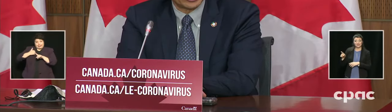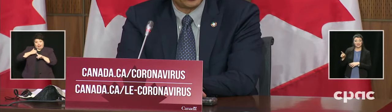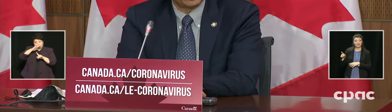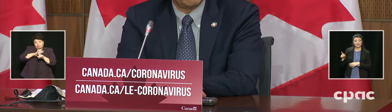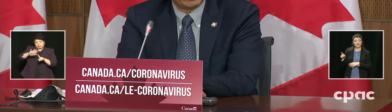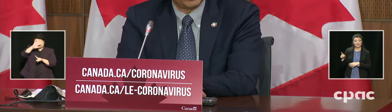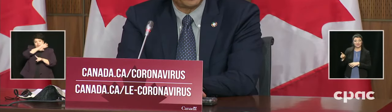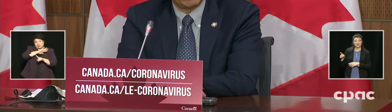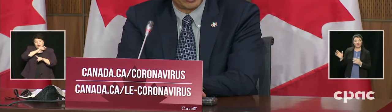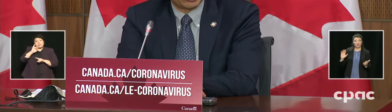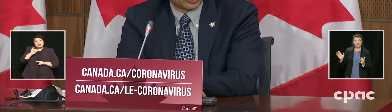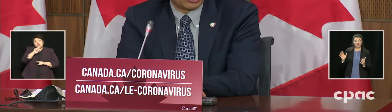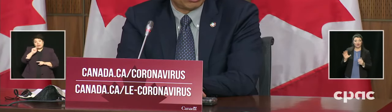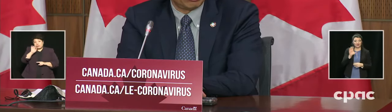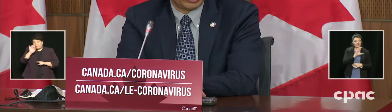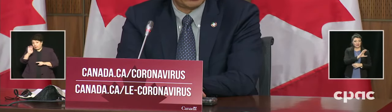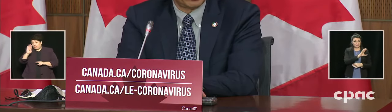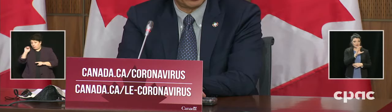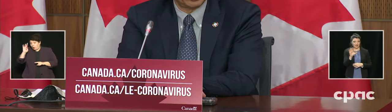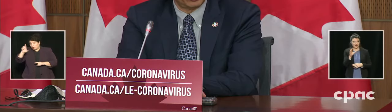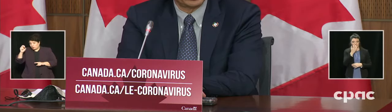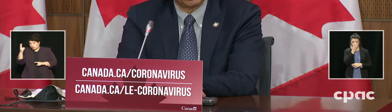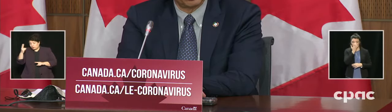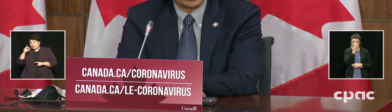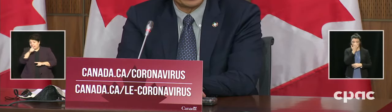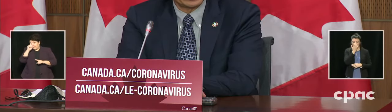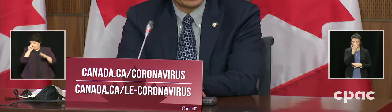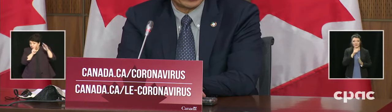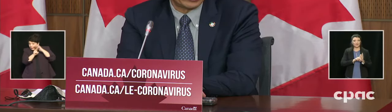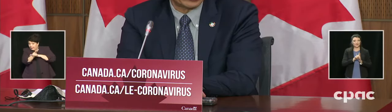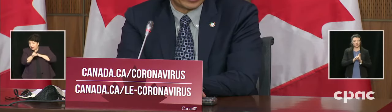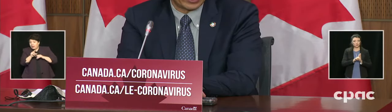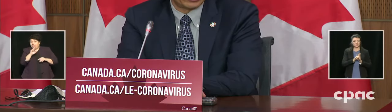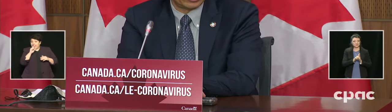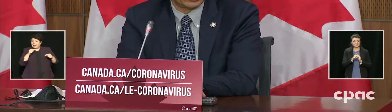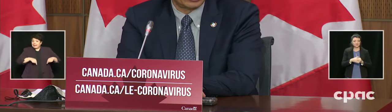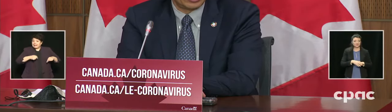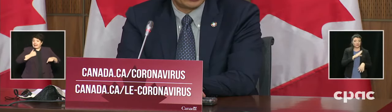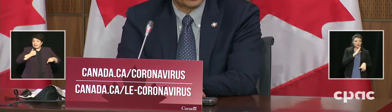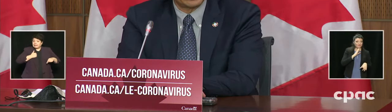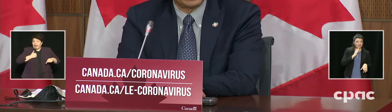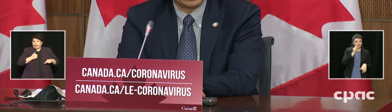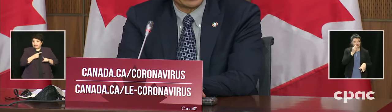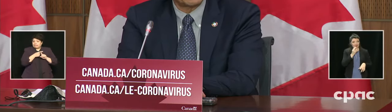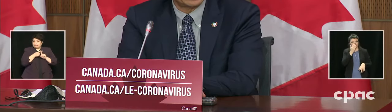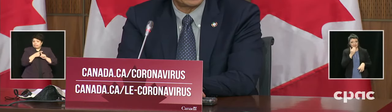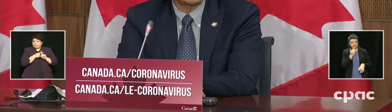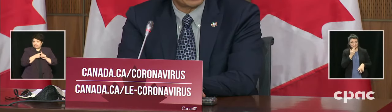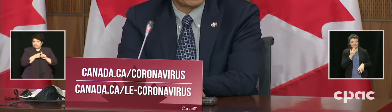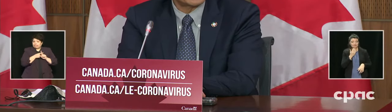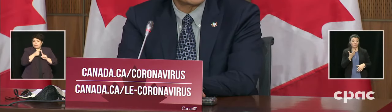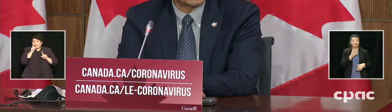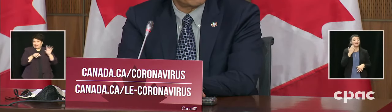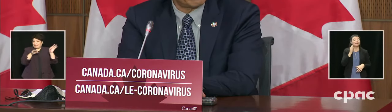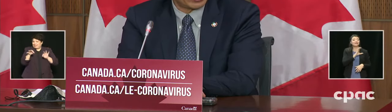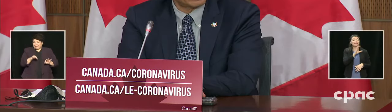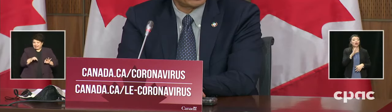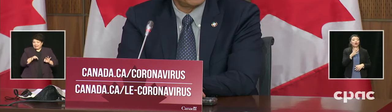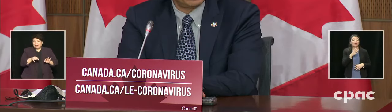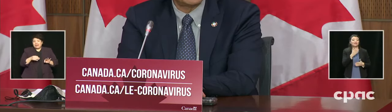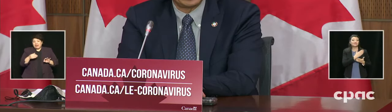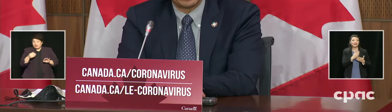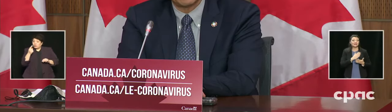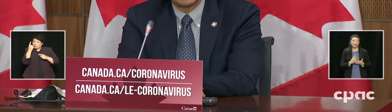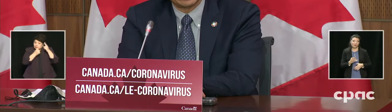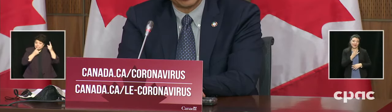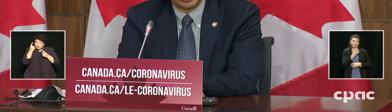January, February, March. I don't think I have to tell you what season that is in Canada. And so I think that's something else that's another factor that we